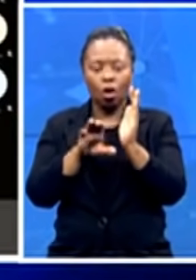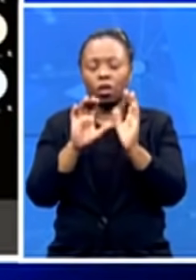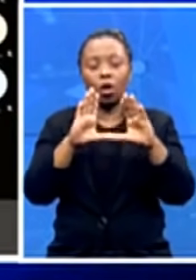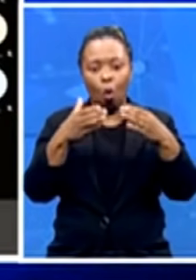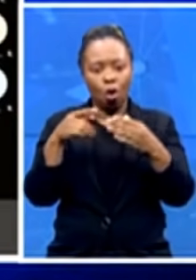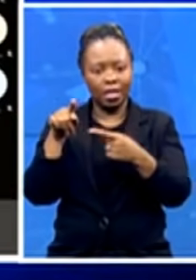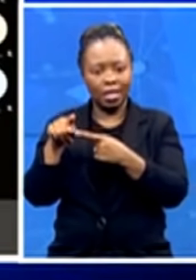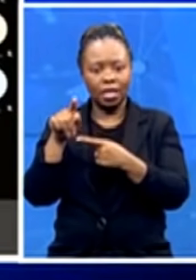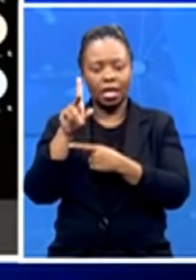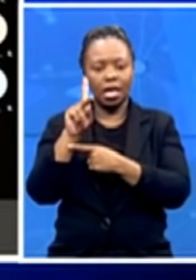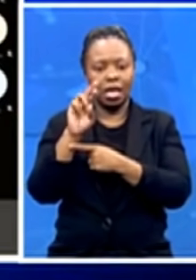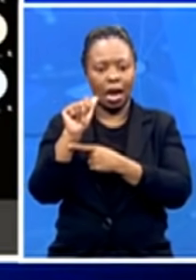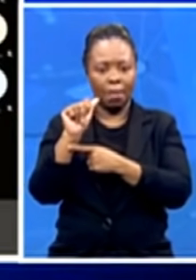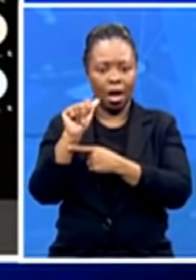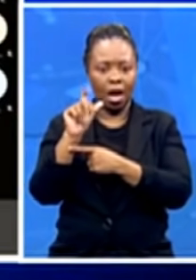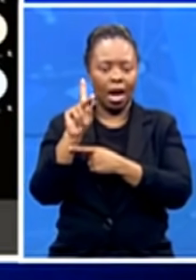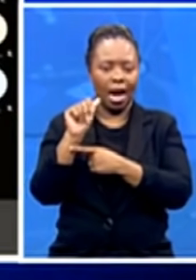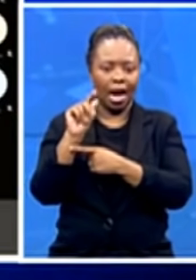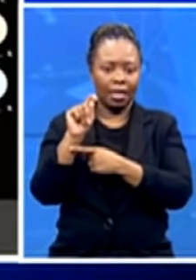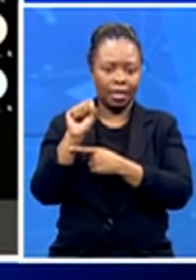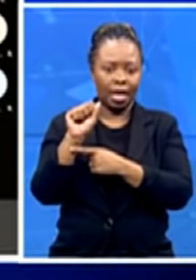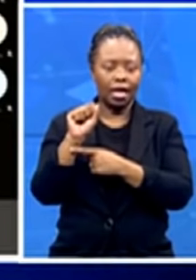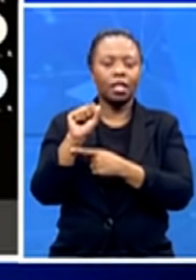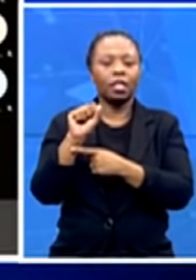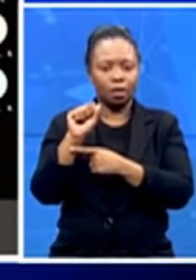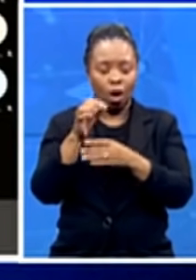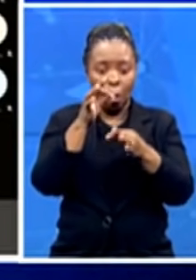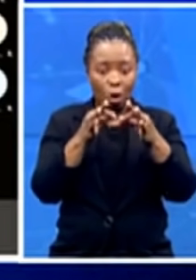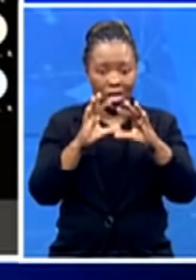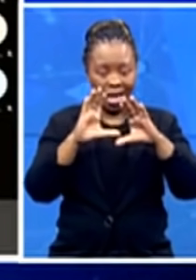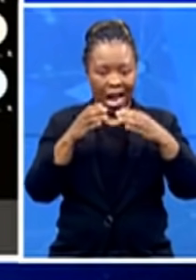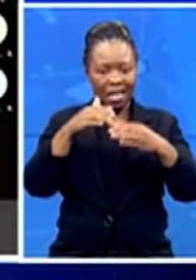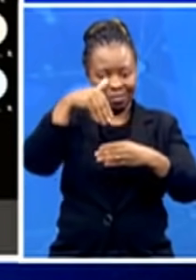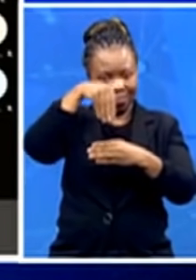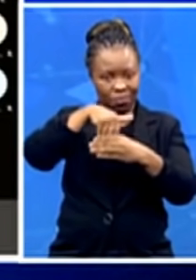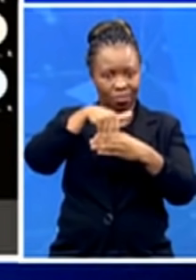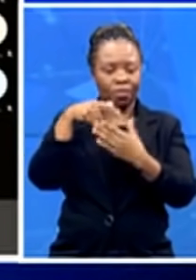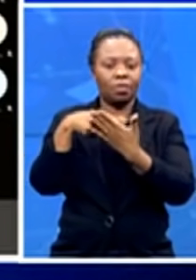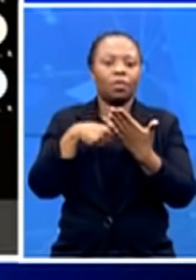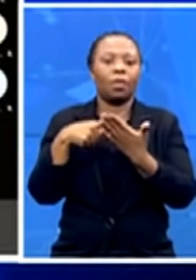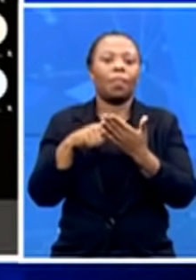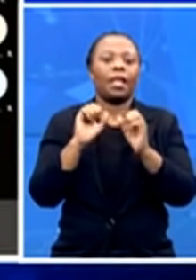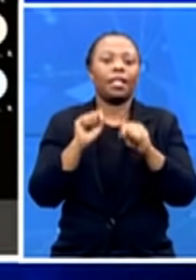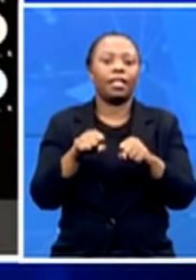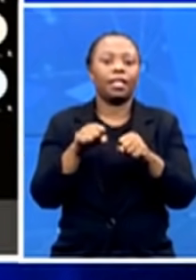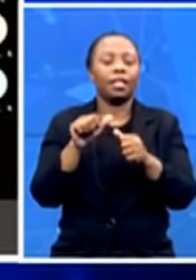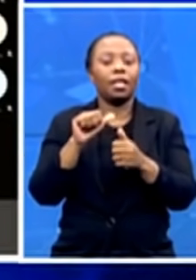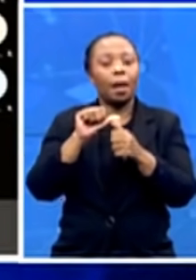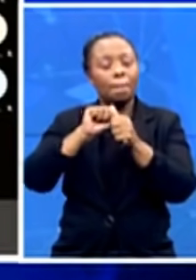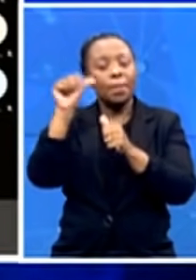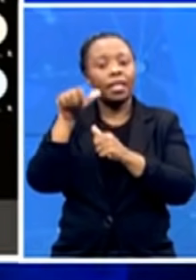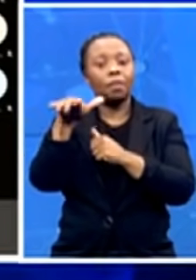matters internal to political parties and that they are best placed to regulate them. The